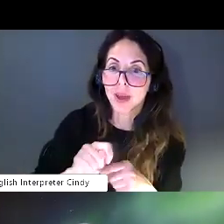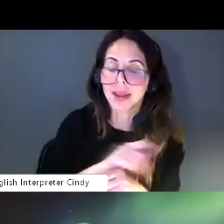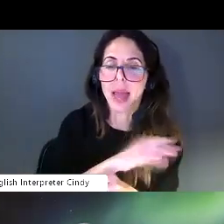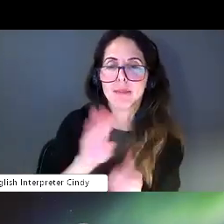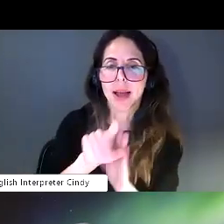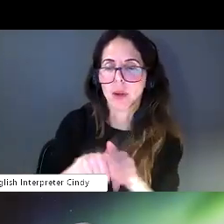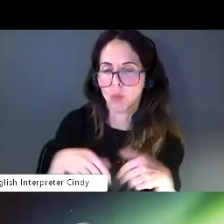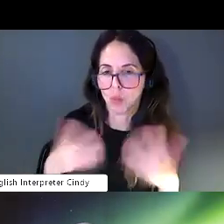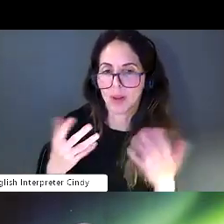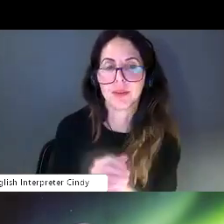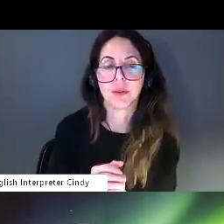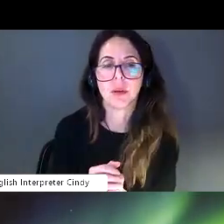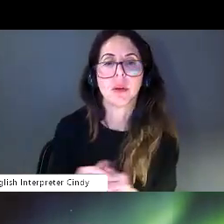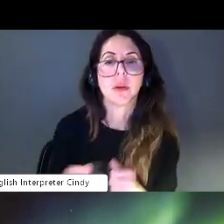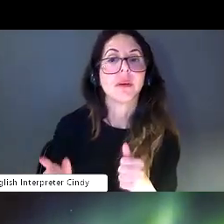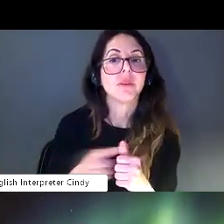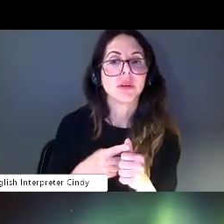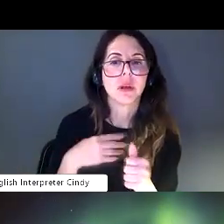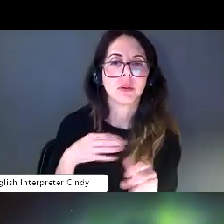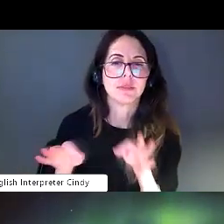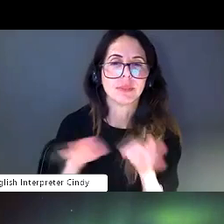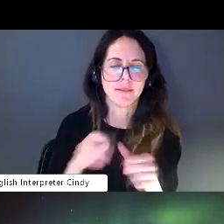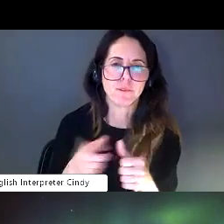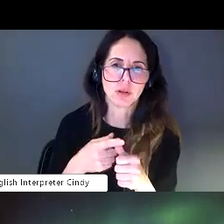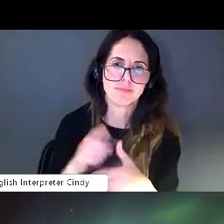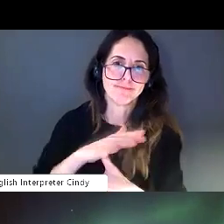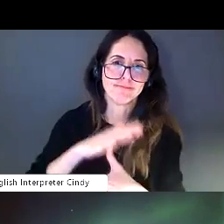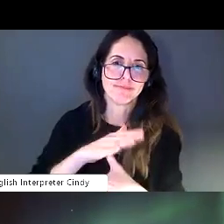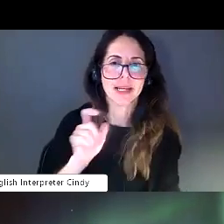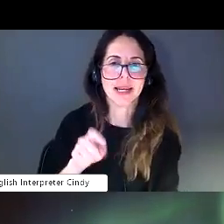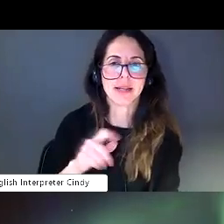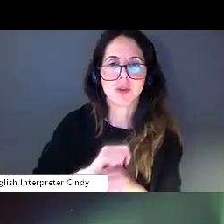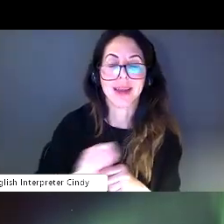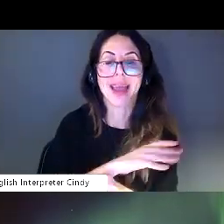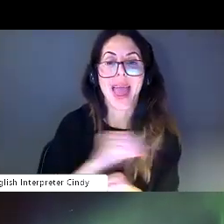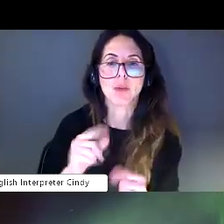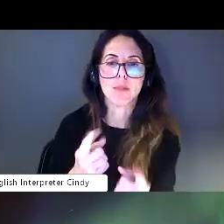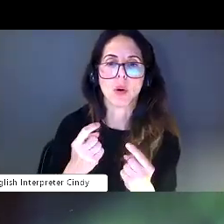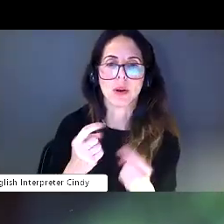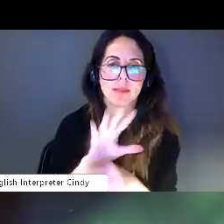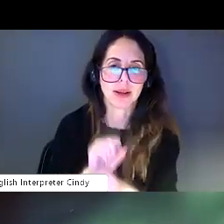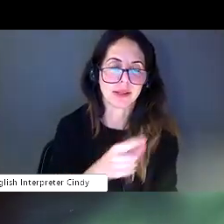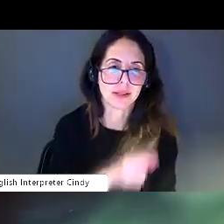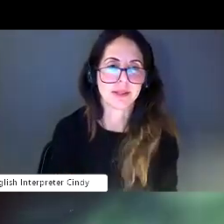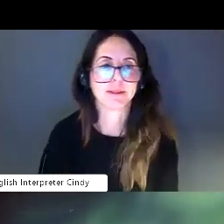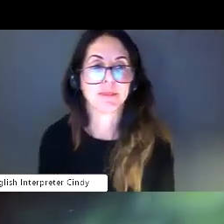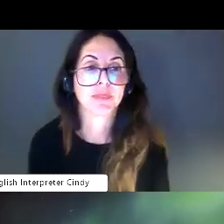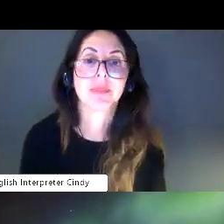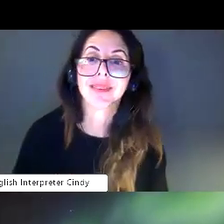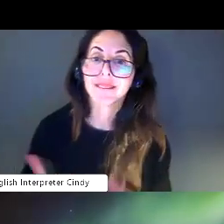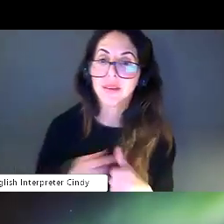I'll primarily be talking about their training needs and reporting practices. So first I